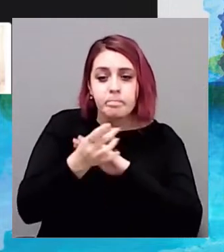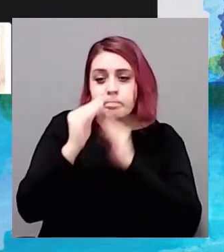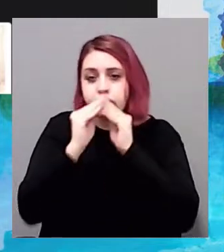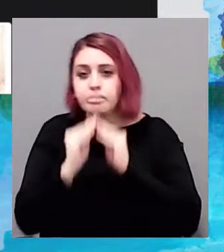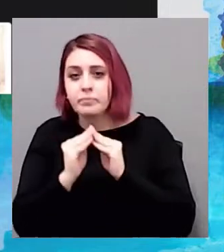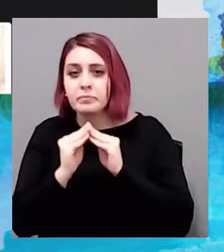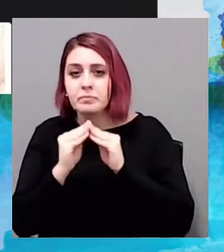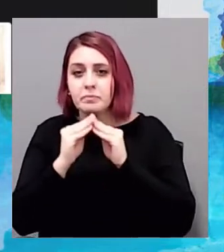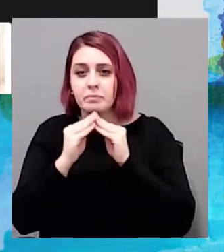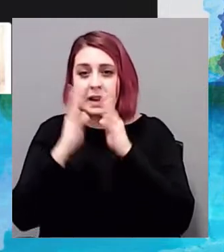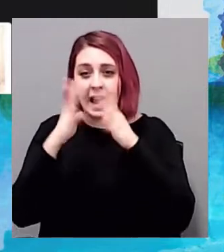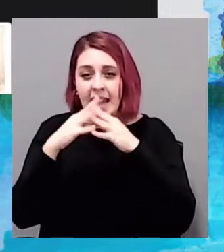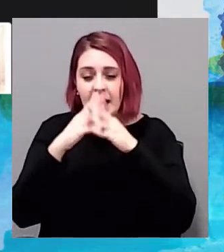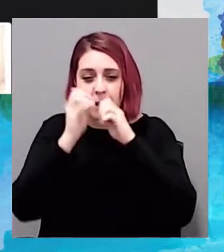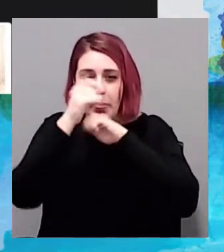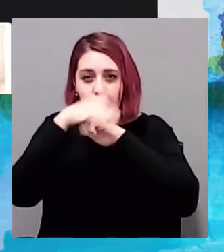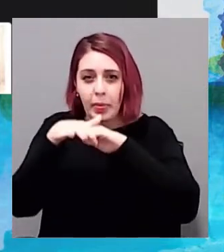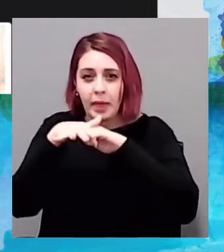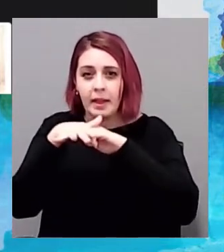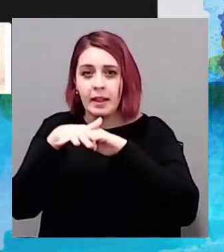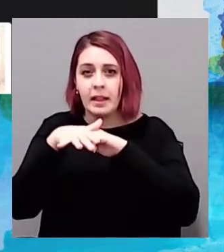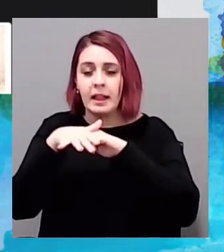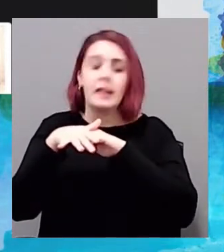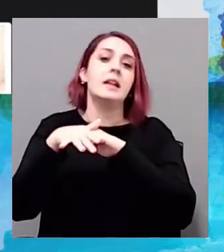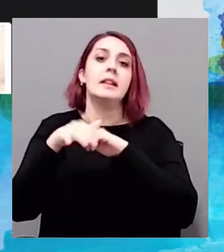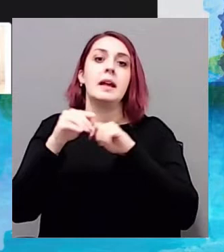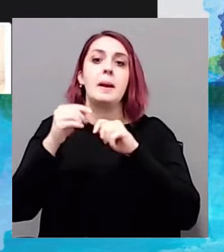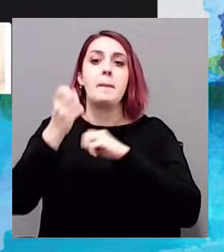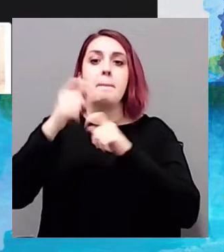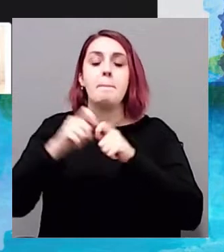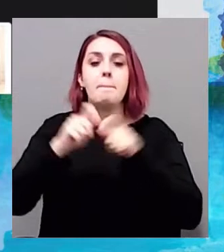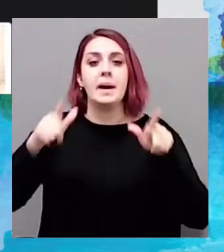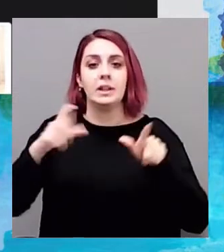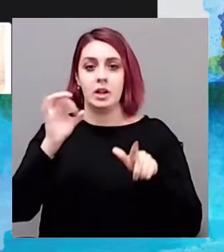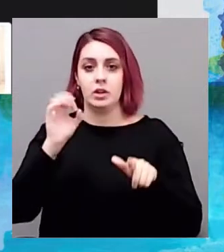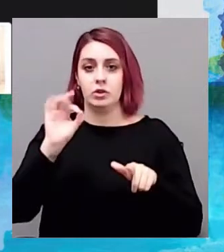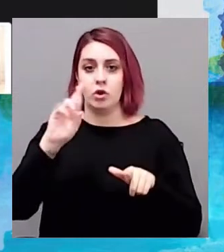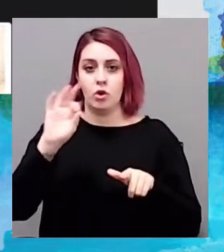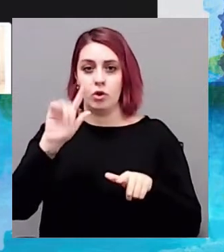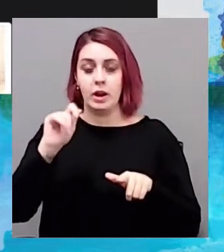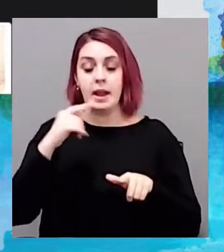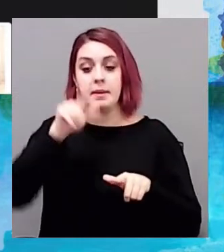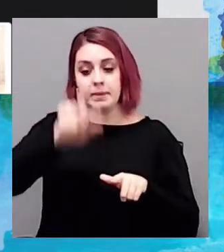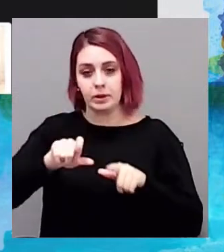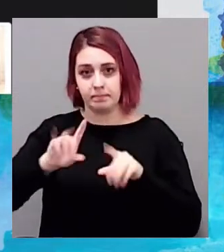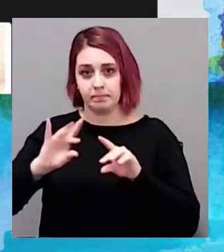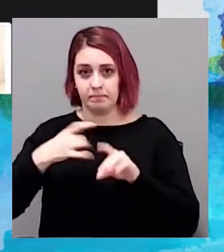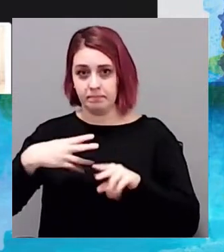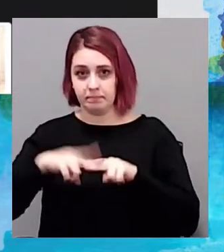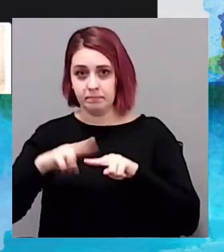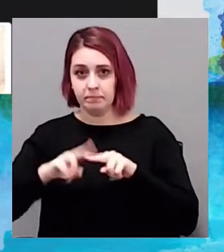of how this has been created. This is the patio in the Soraya Museum, and a person